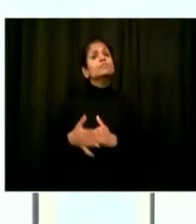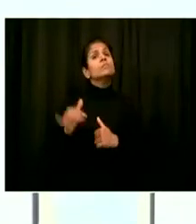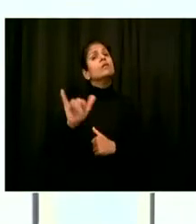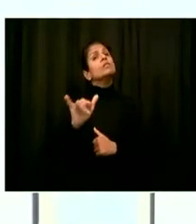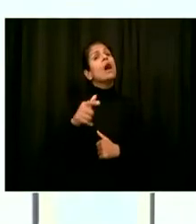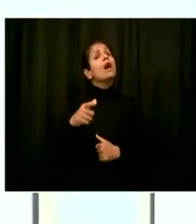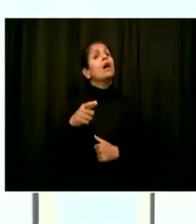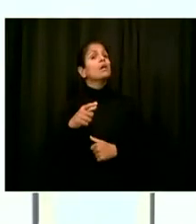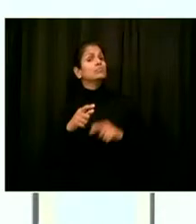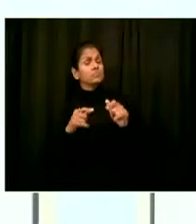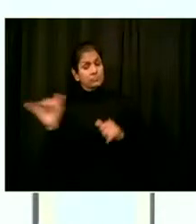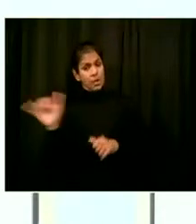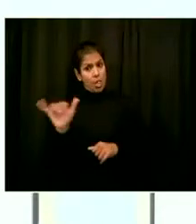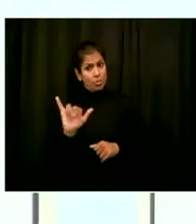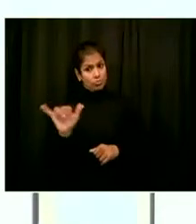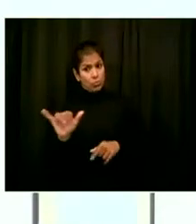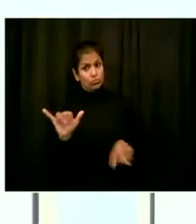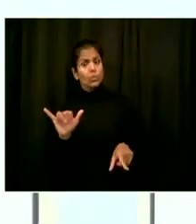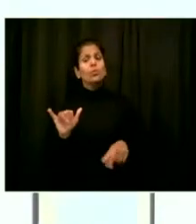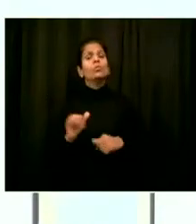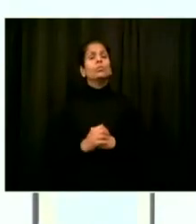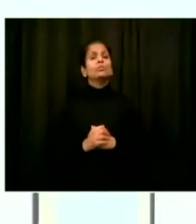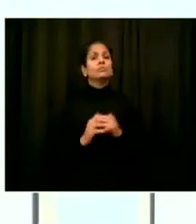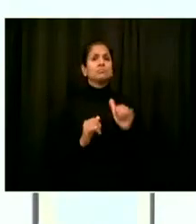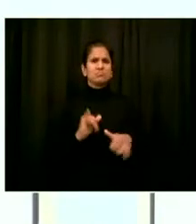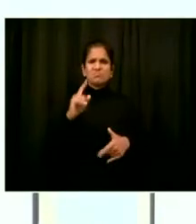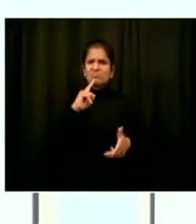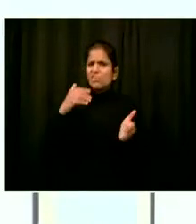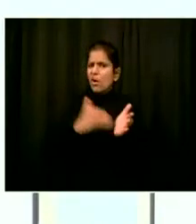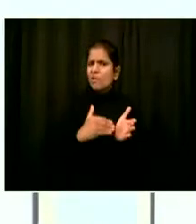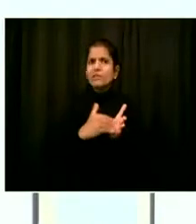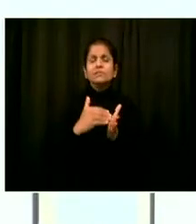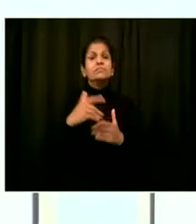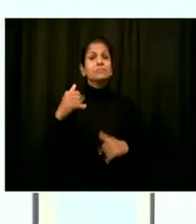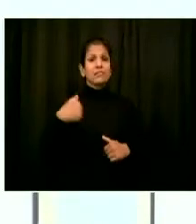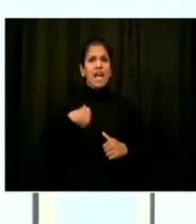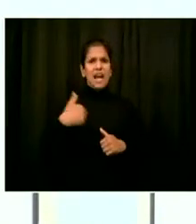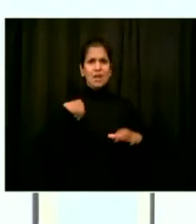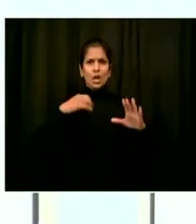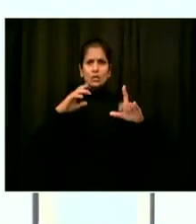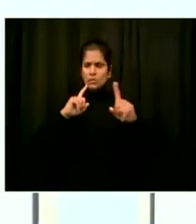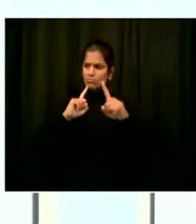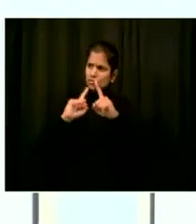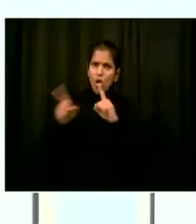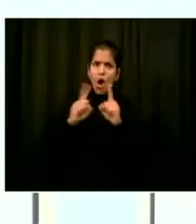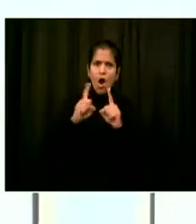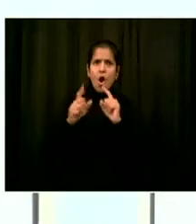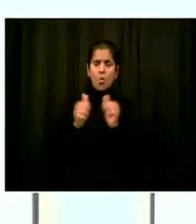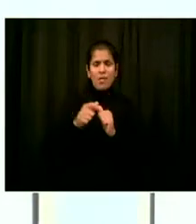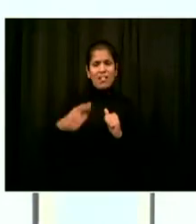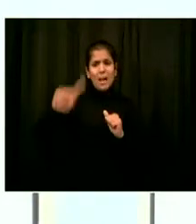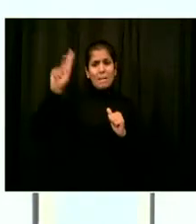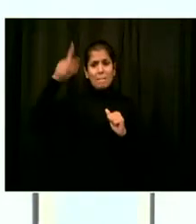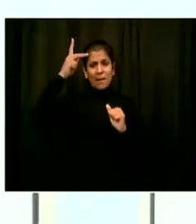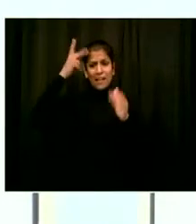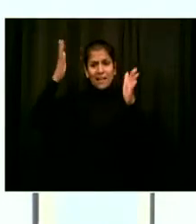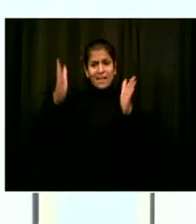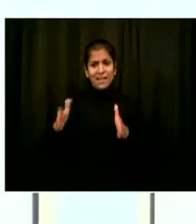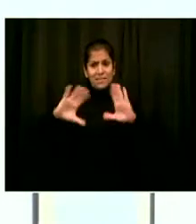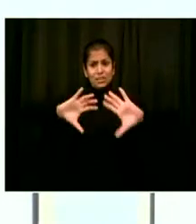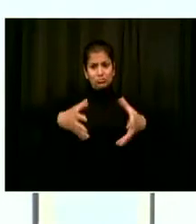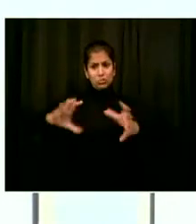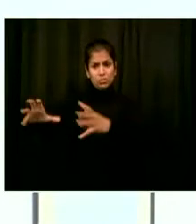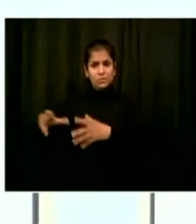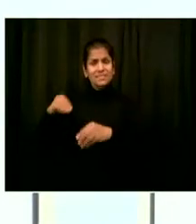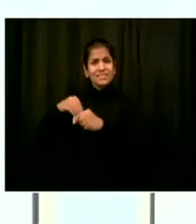have um very regular conversations with uh both elected officials but also other leaders in the community whether